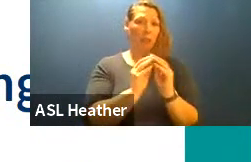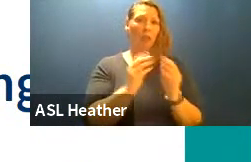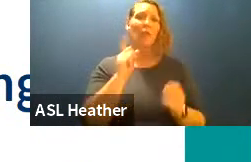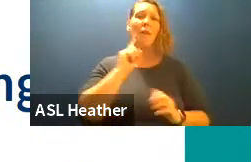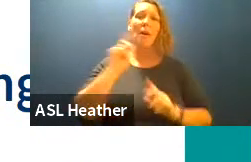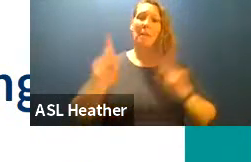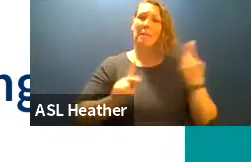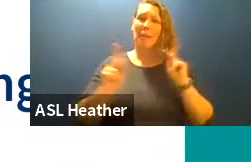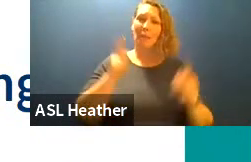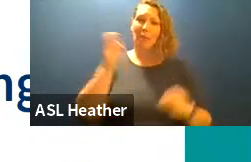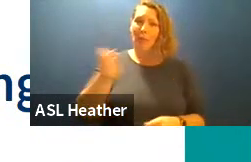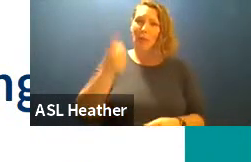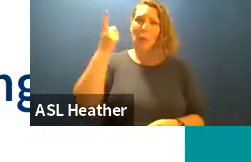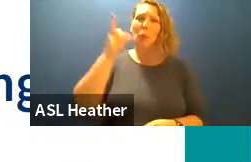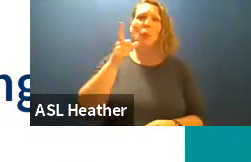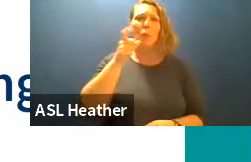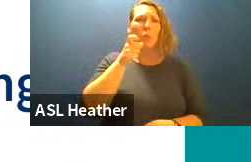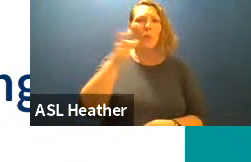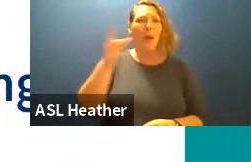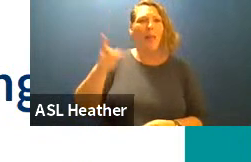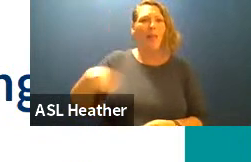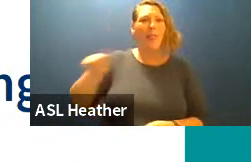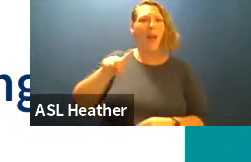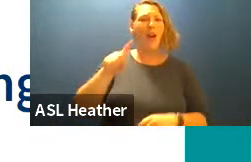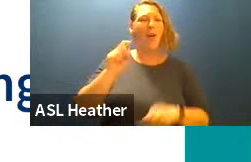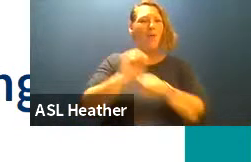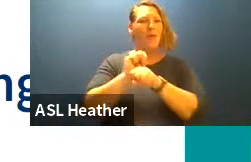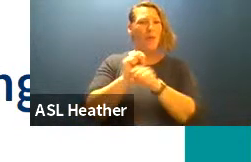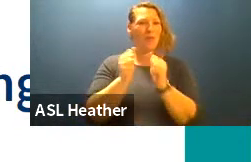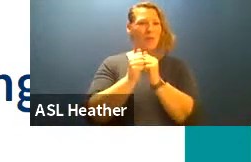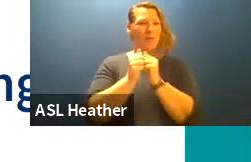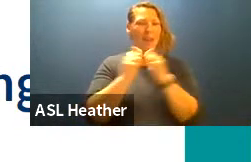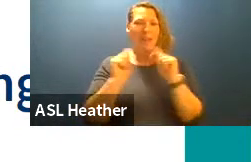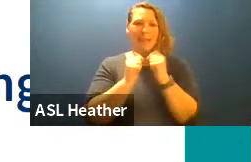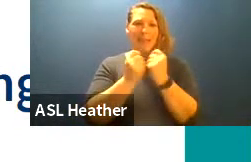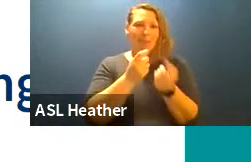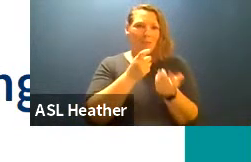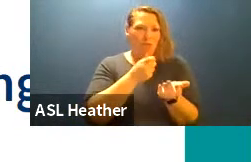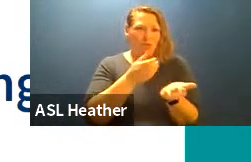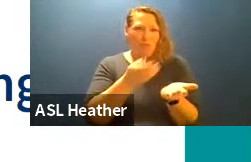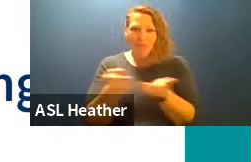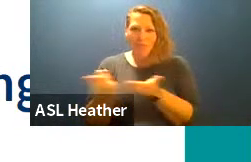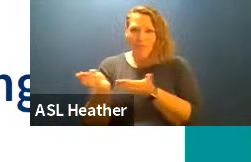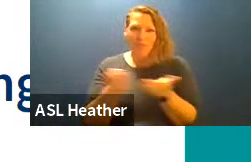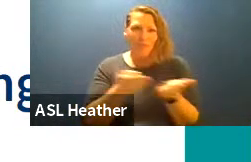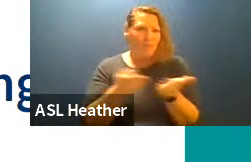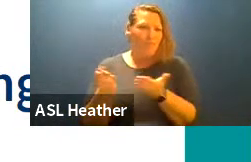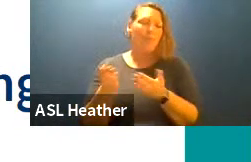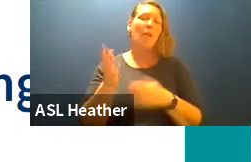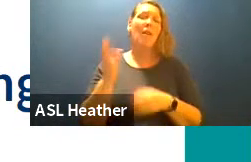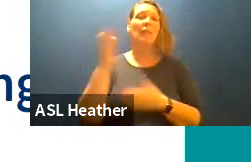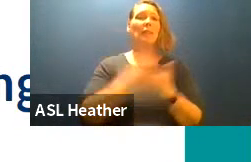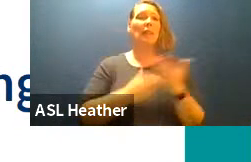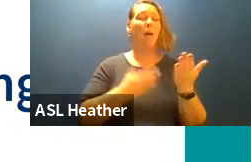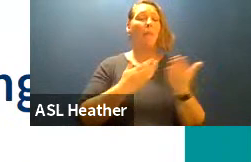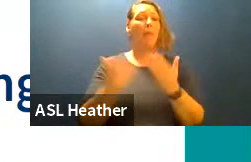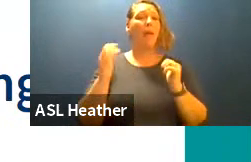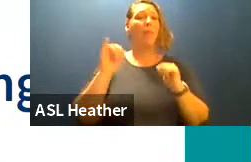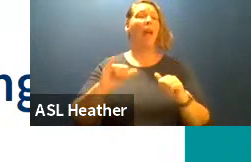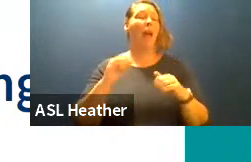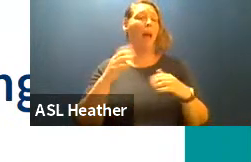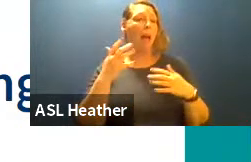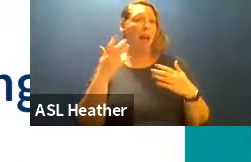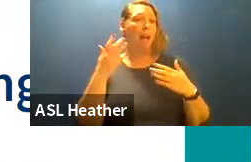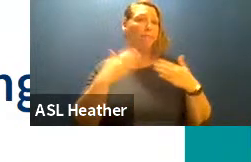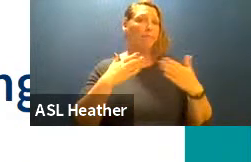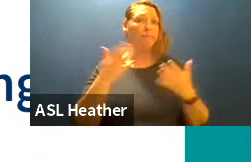to understand who they're on the team with and some of the things that move the needle for other folks that